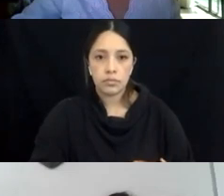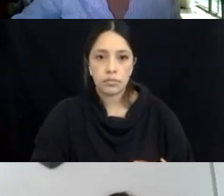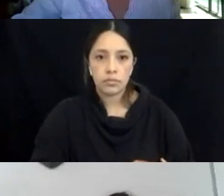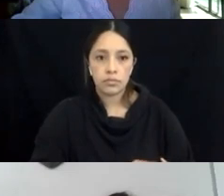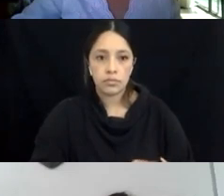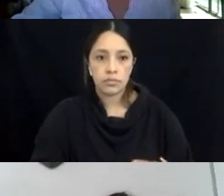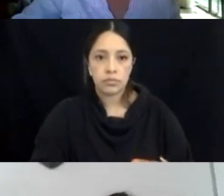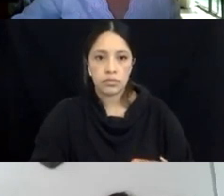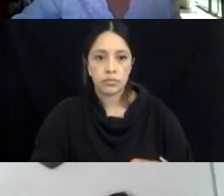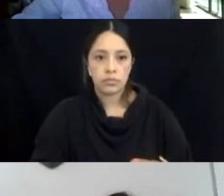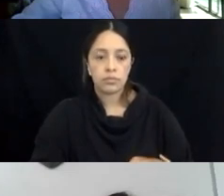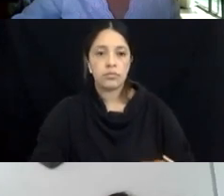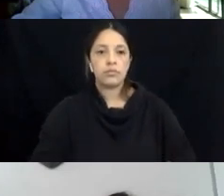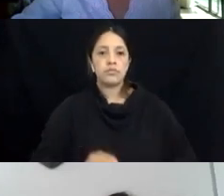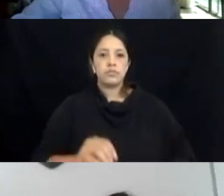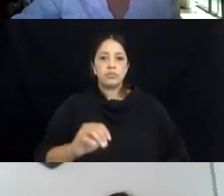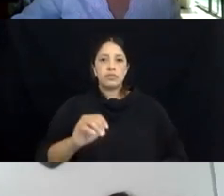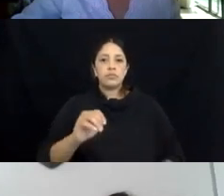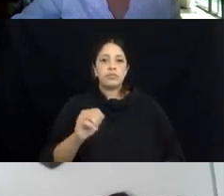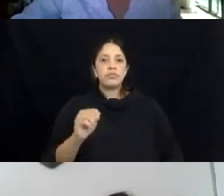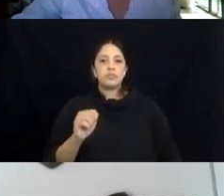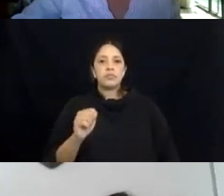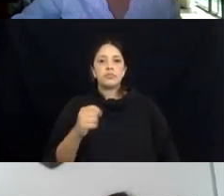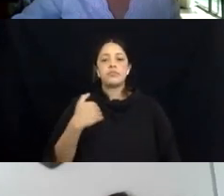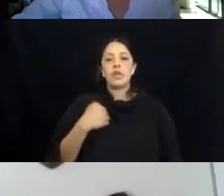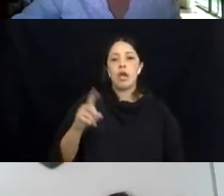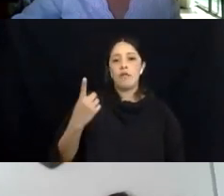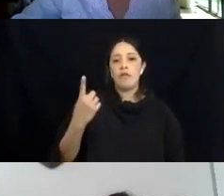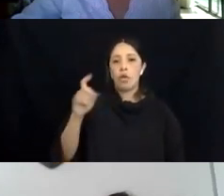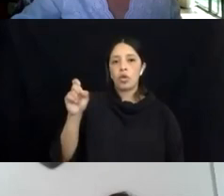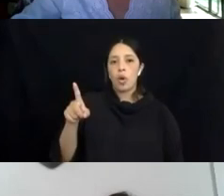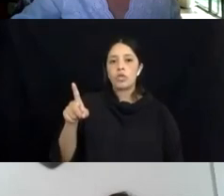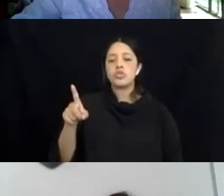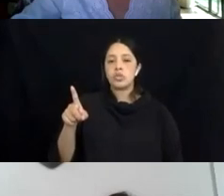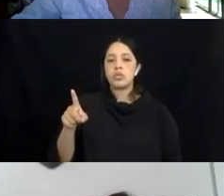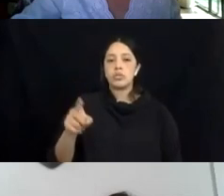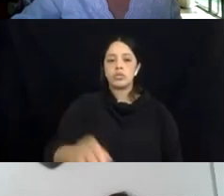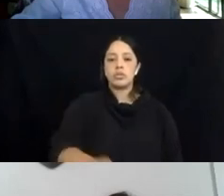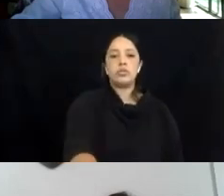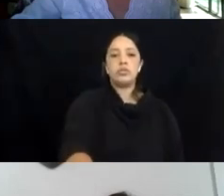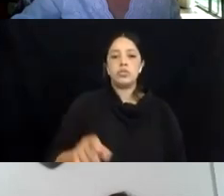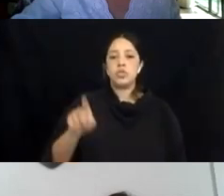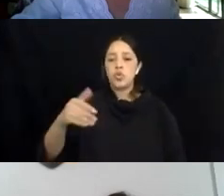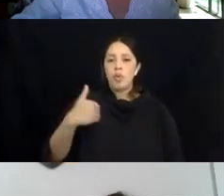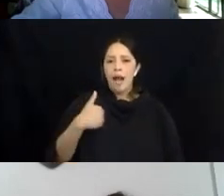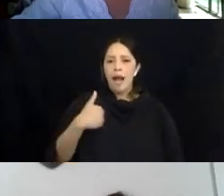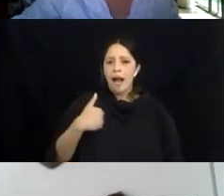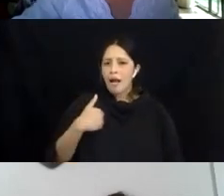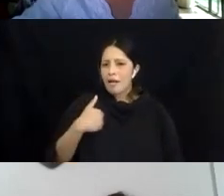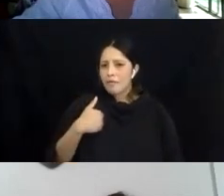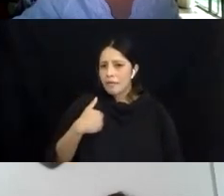And then, so we had one question from B. Rodriguez. Do you have stats or